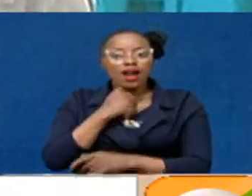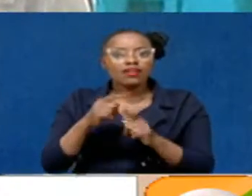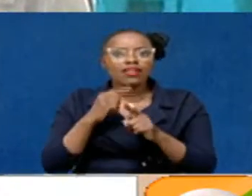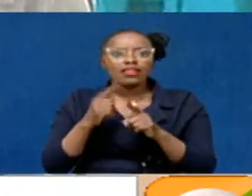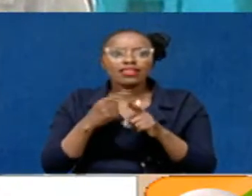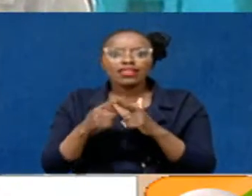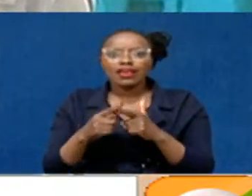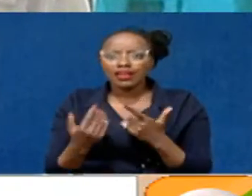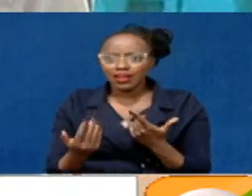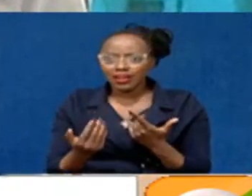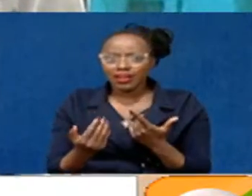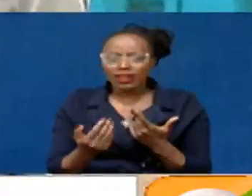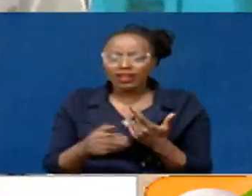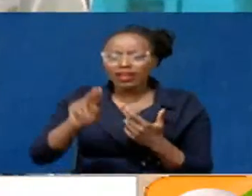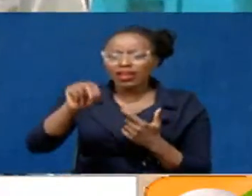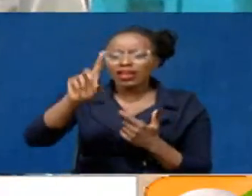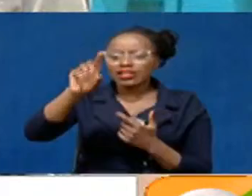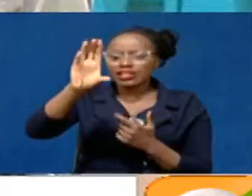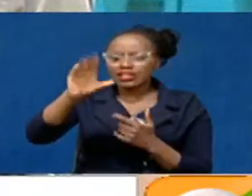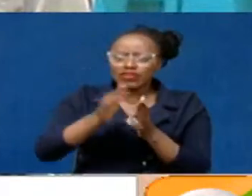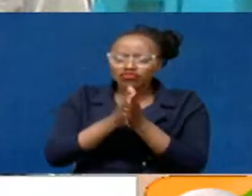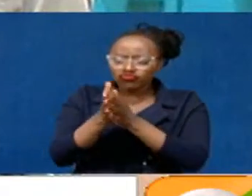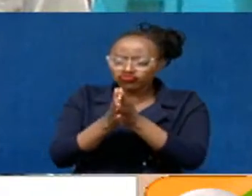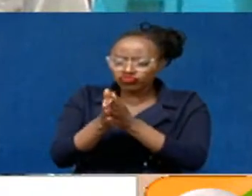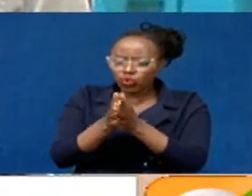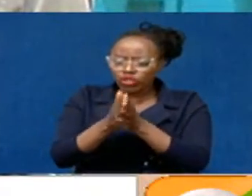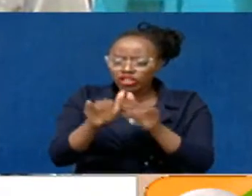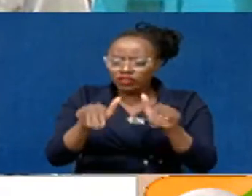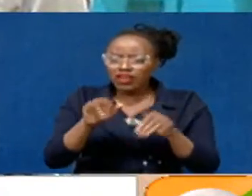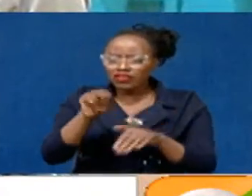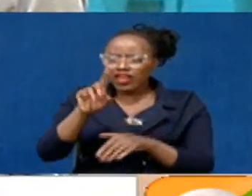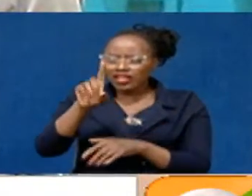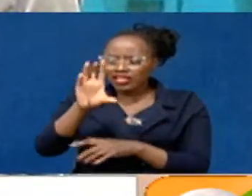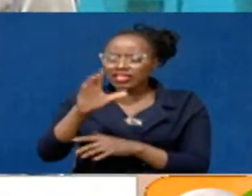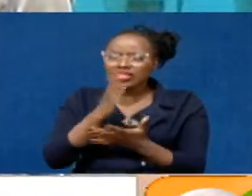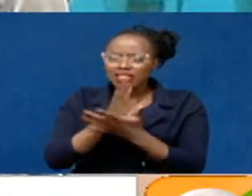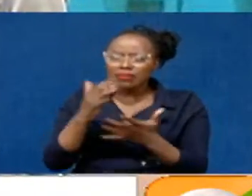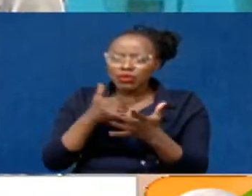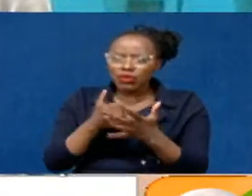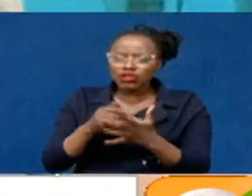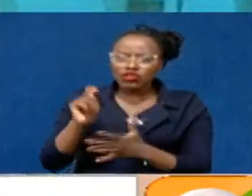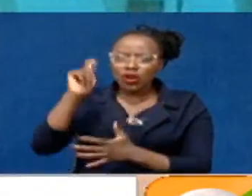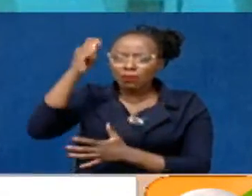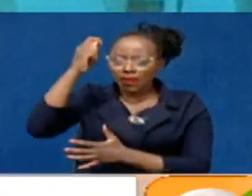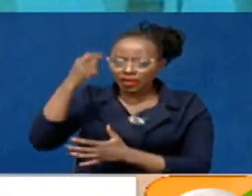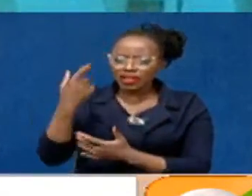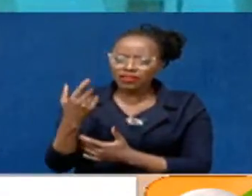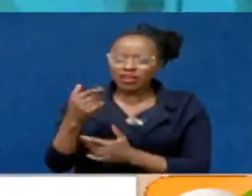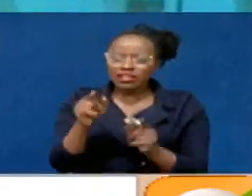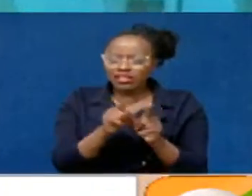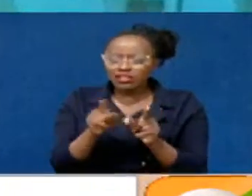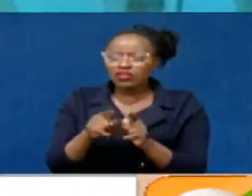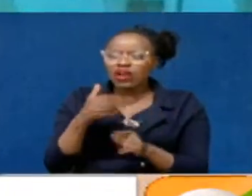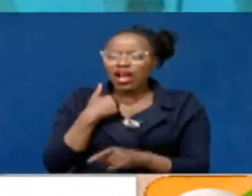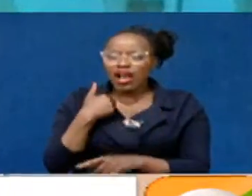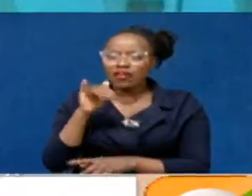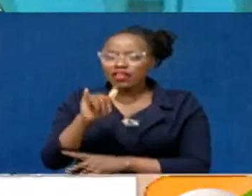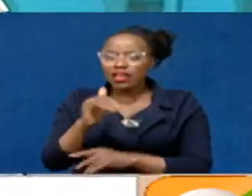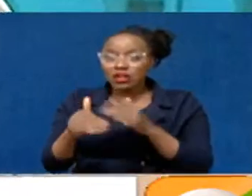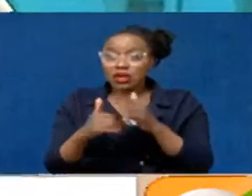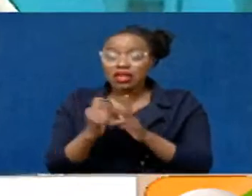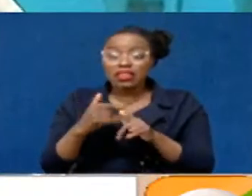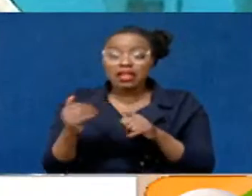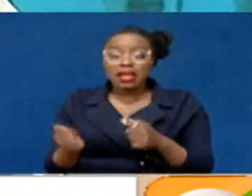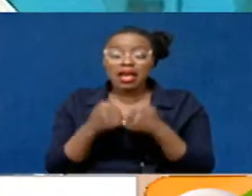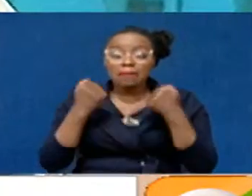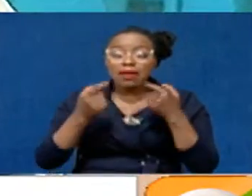and it's NDC, highly anticipated. I mean, this is something that would involve the President of the Republic, and then